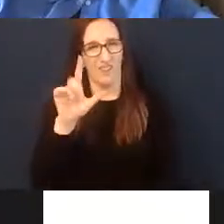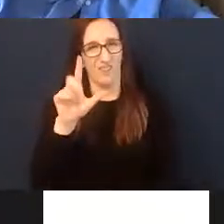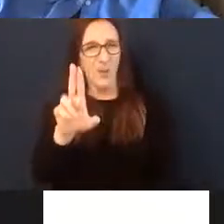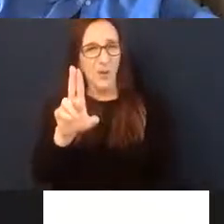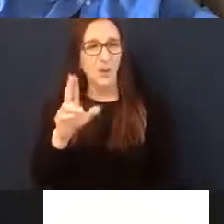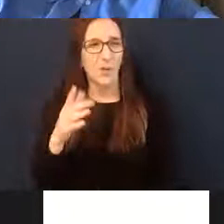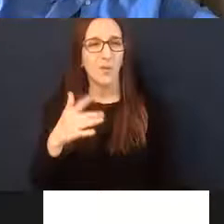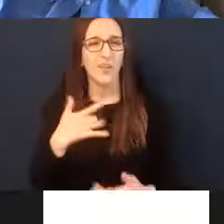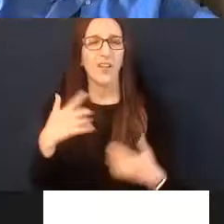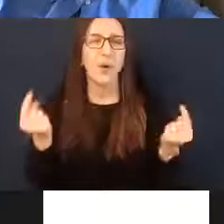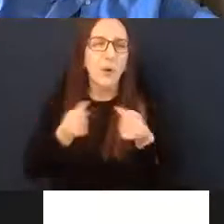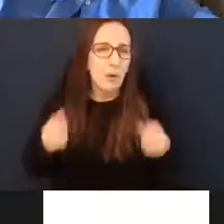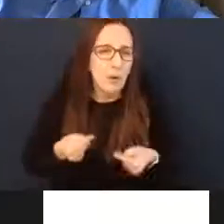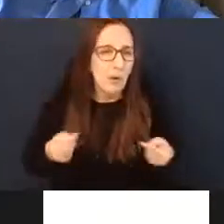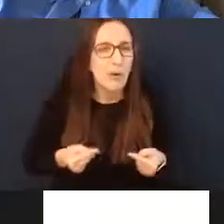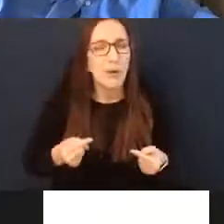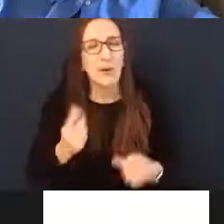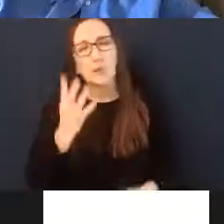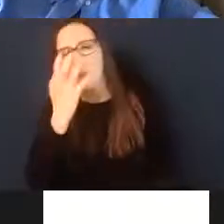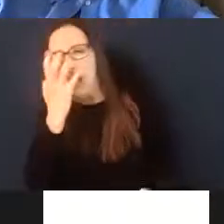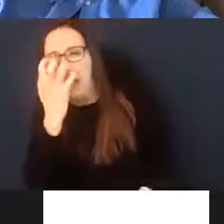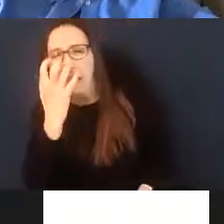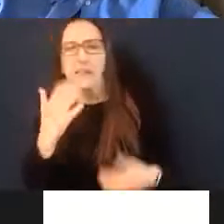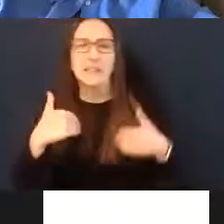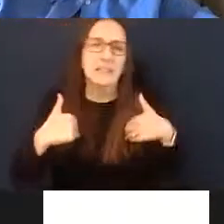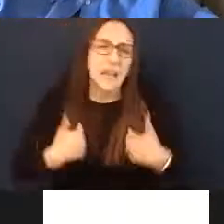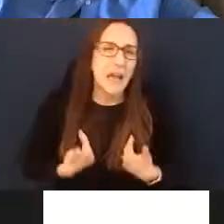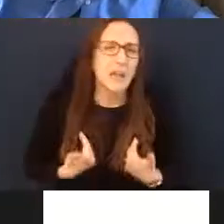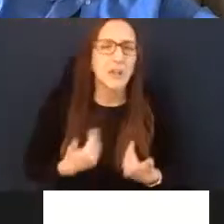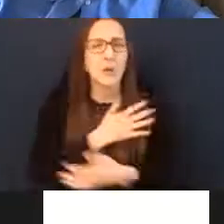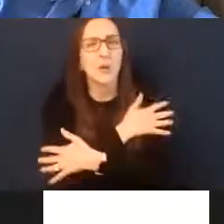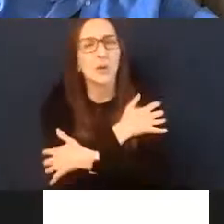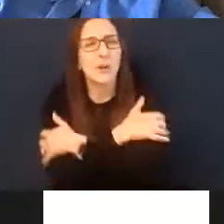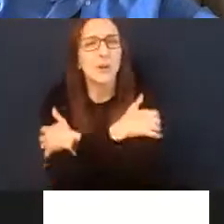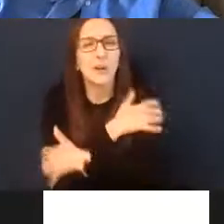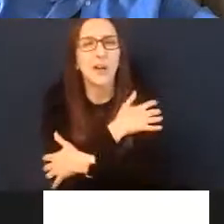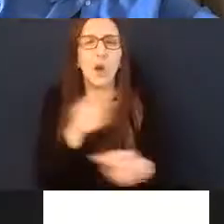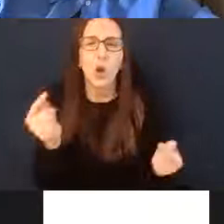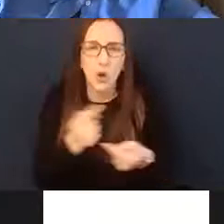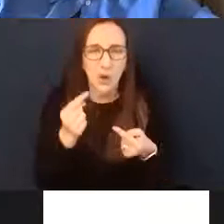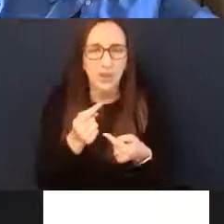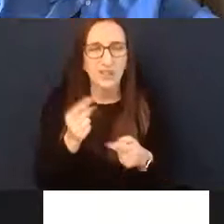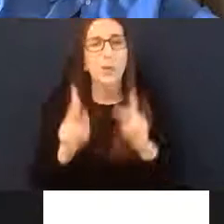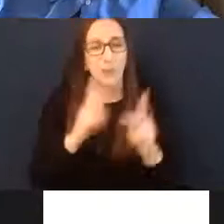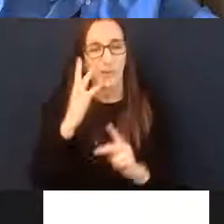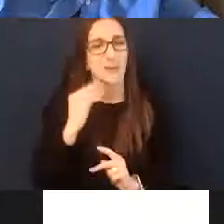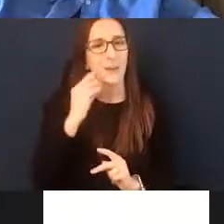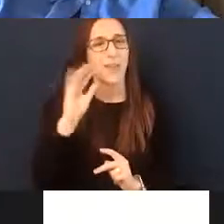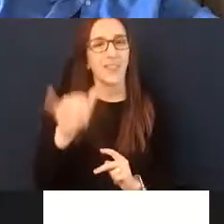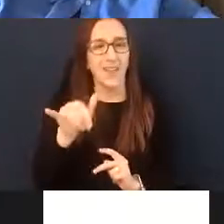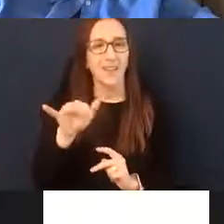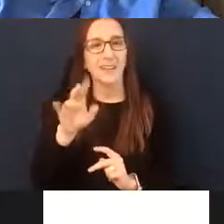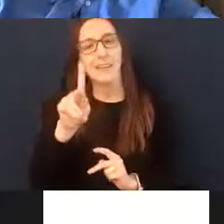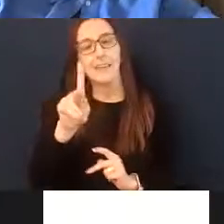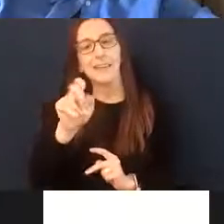the flu. You're cranky and tired and sore. So that's something that people do experience while going on a